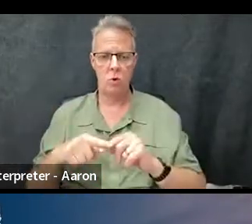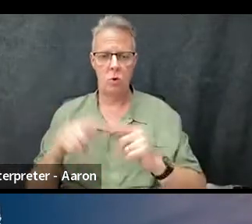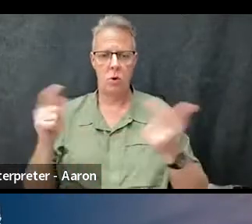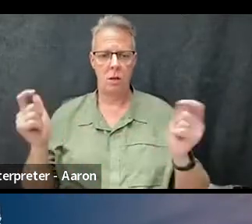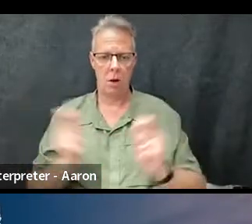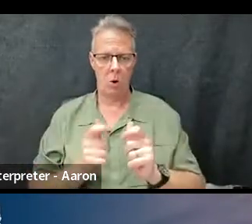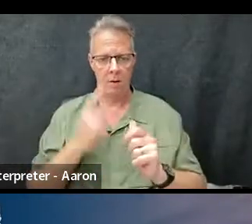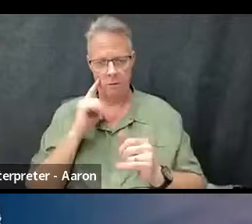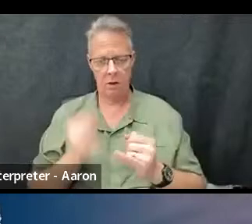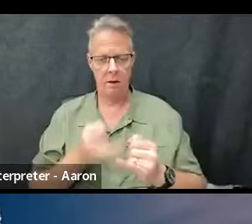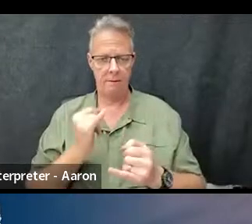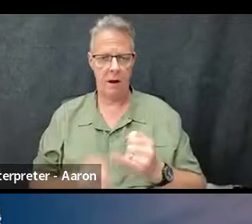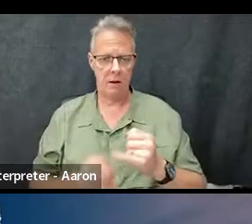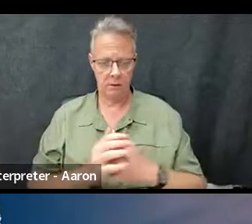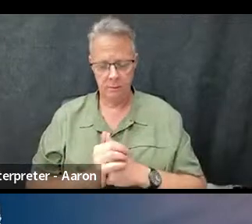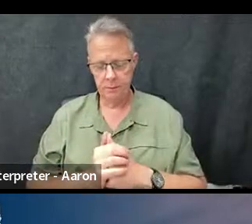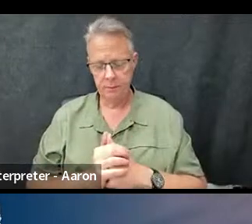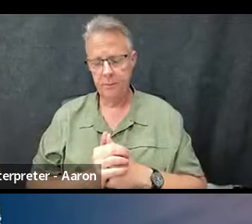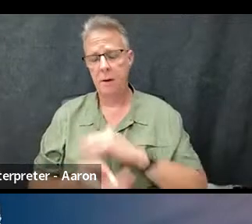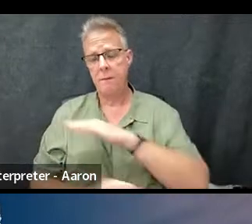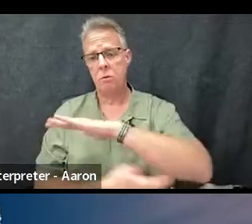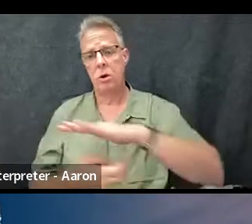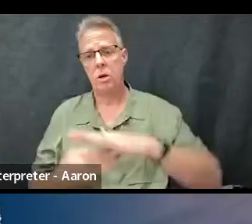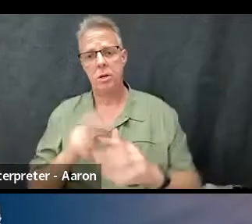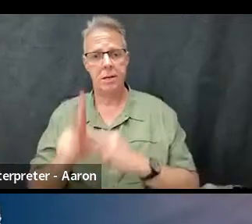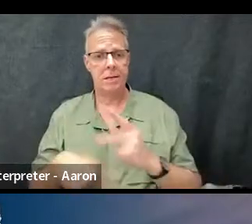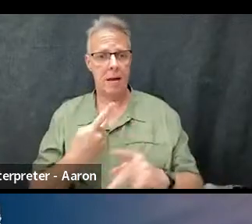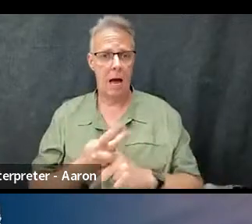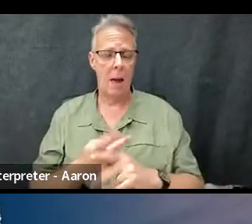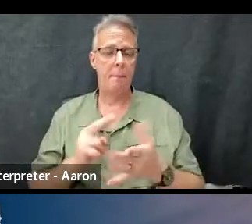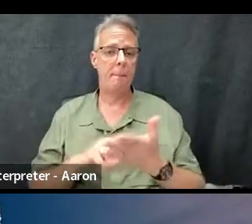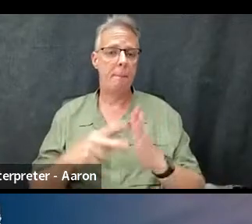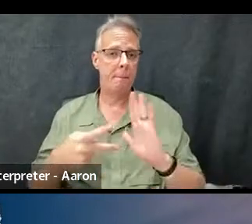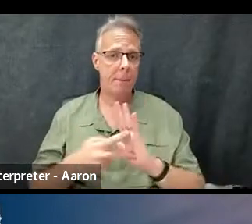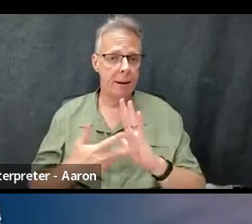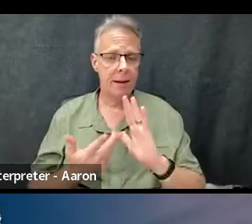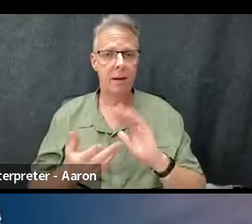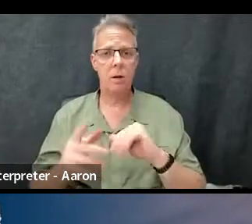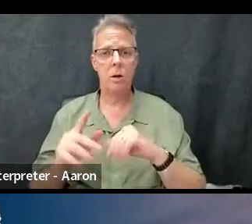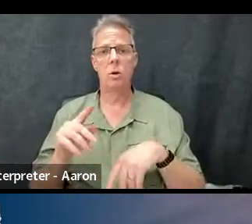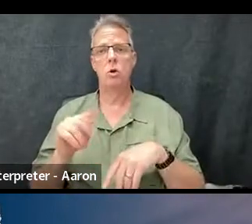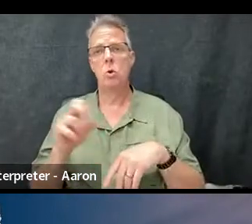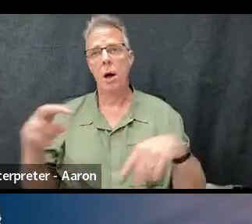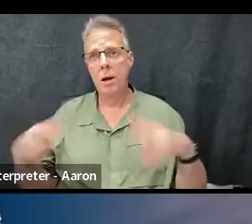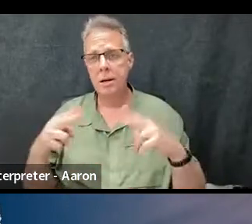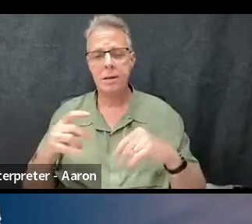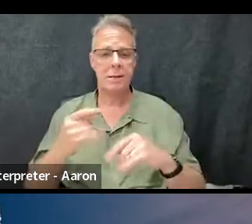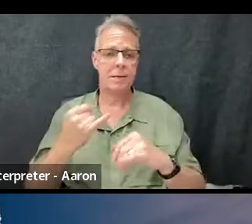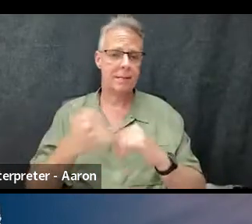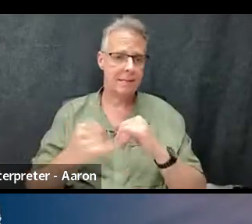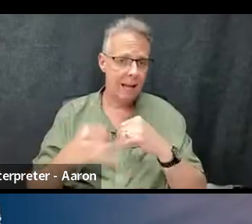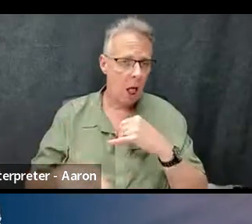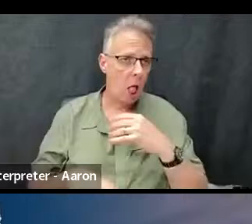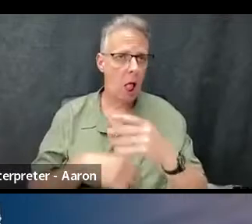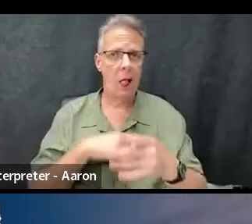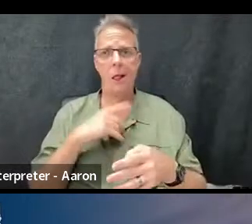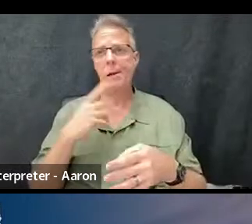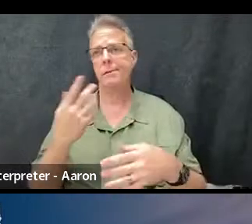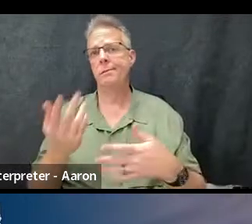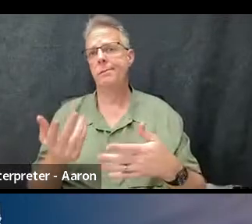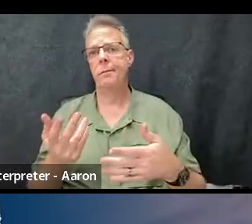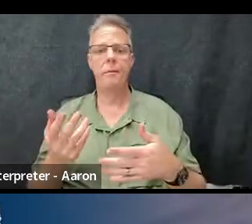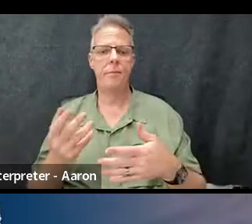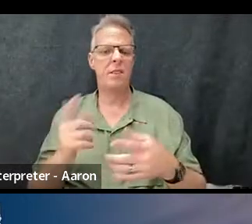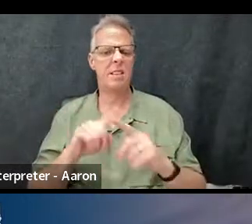final SEIS. The bridge type, meaning whether it's a truss or a steel or an